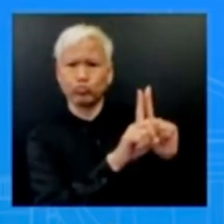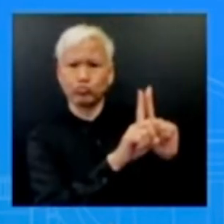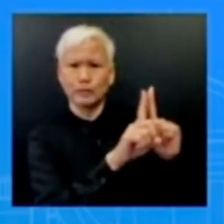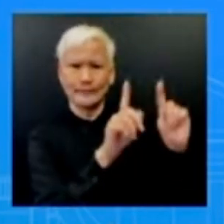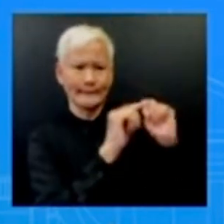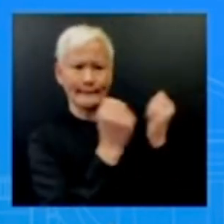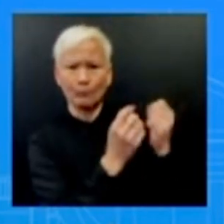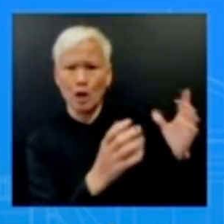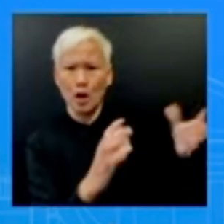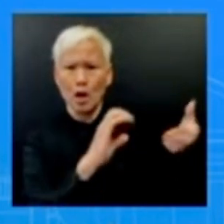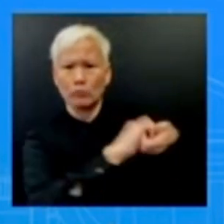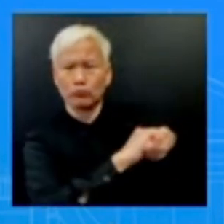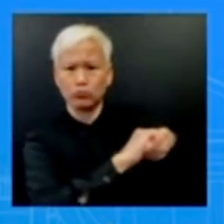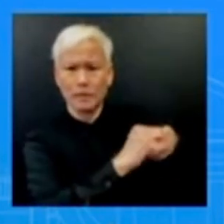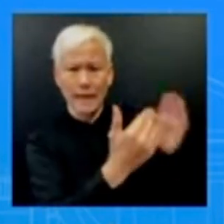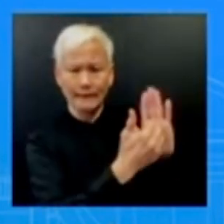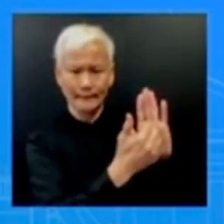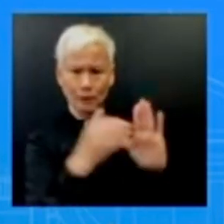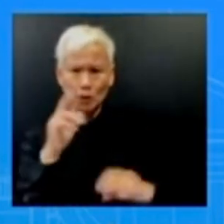happen?